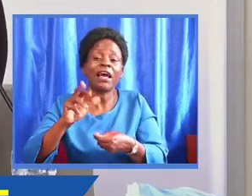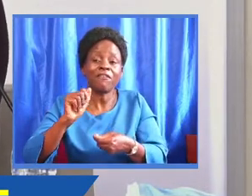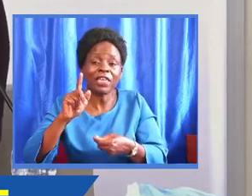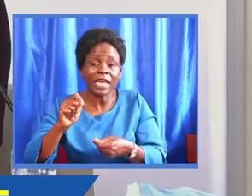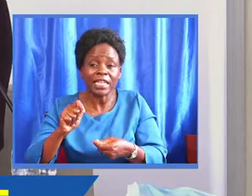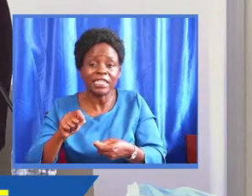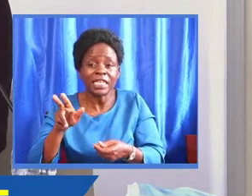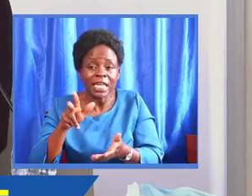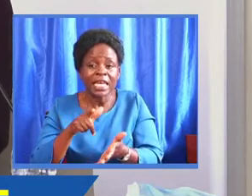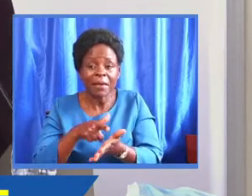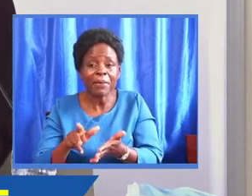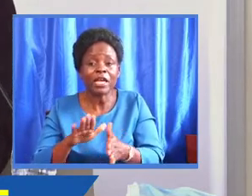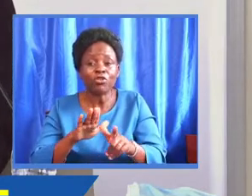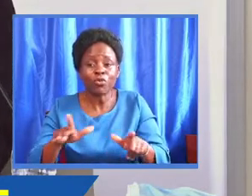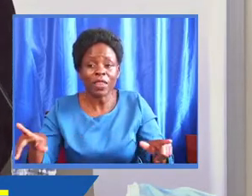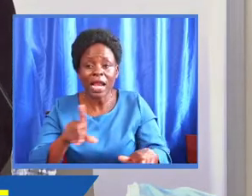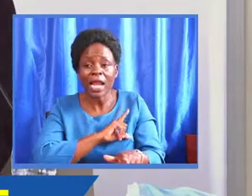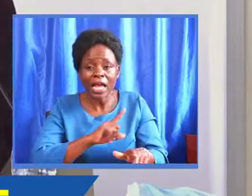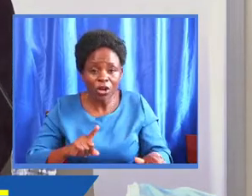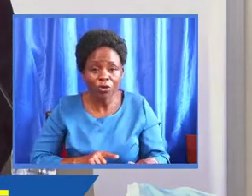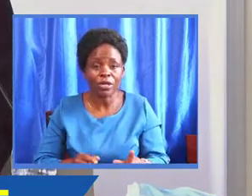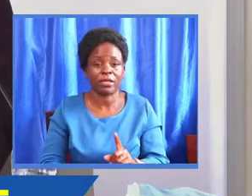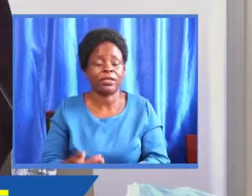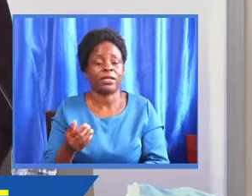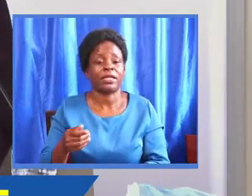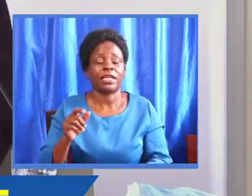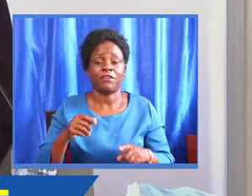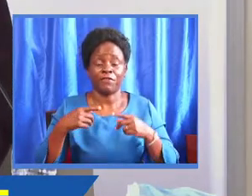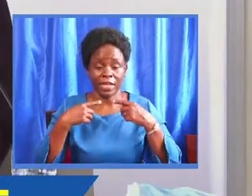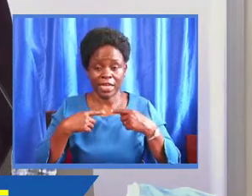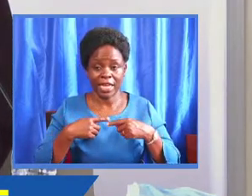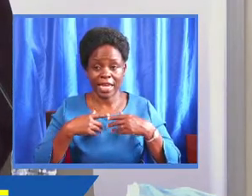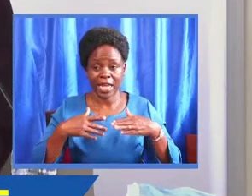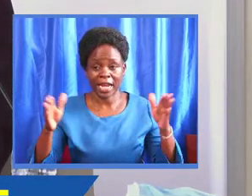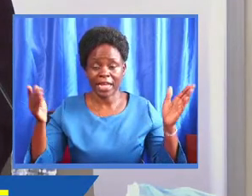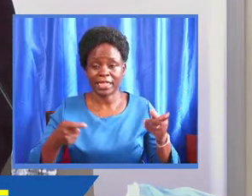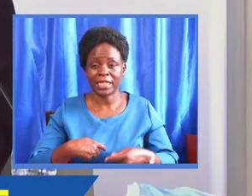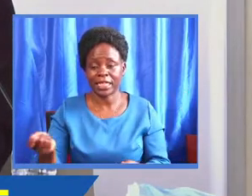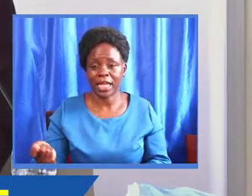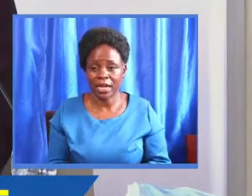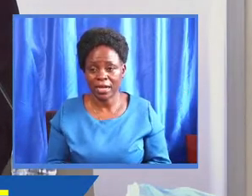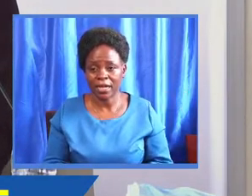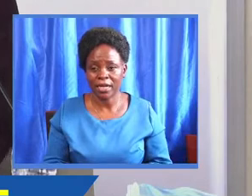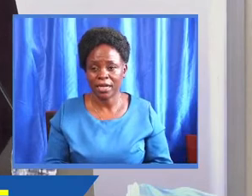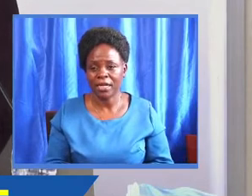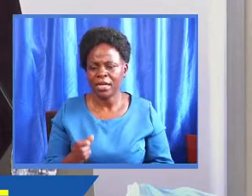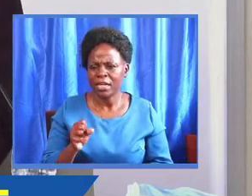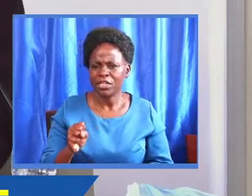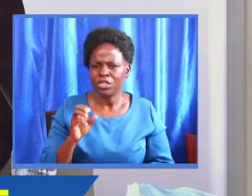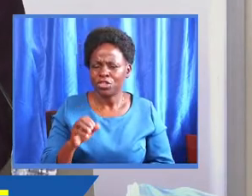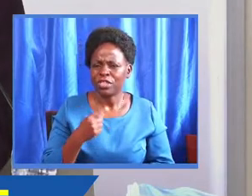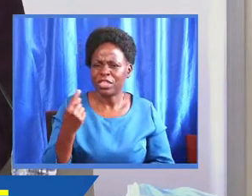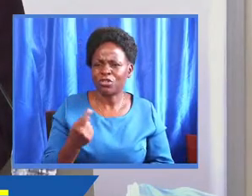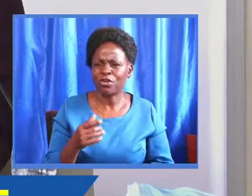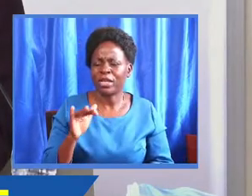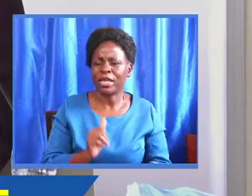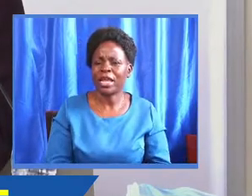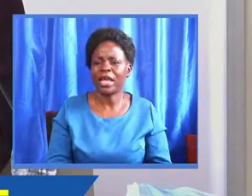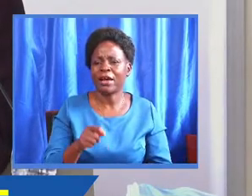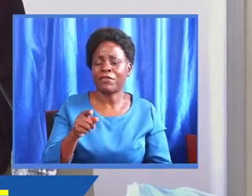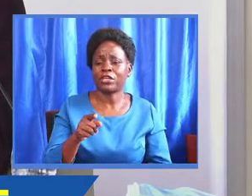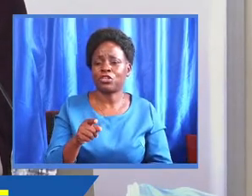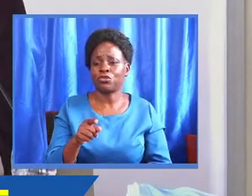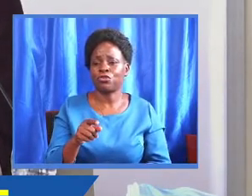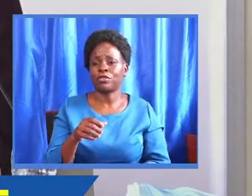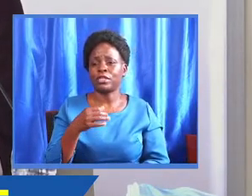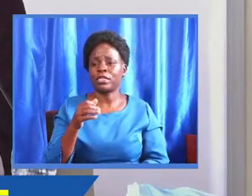he paid to the landlord is recoverable once he declares his sale. So it only affects you, like I said before,